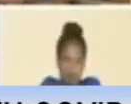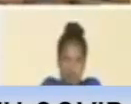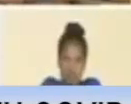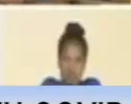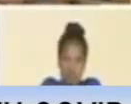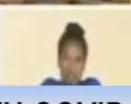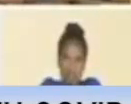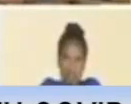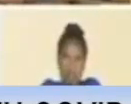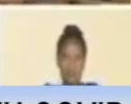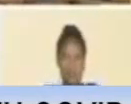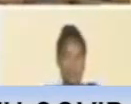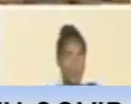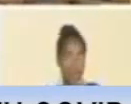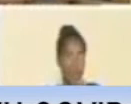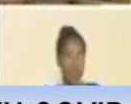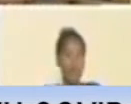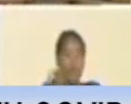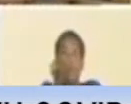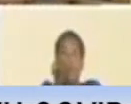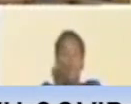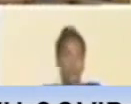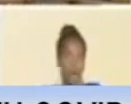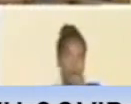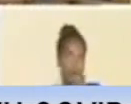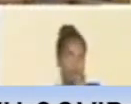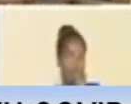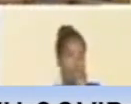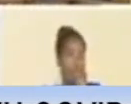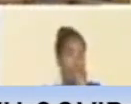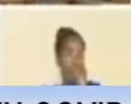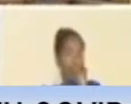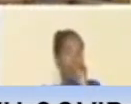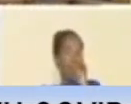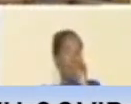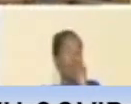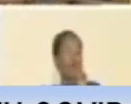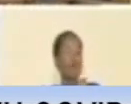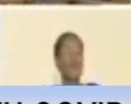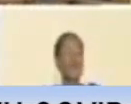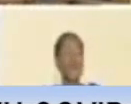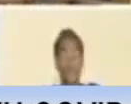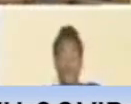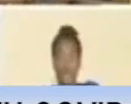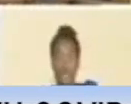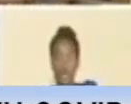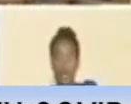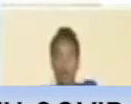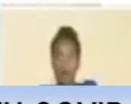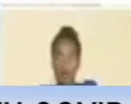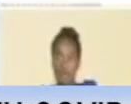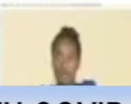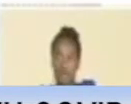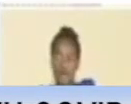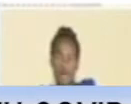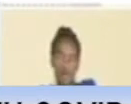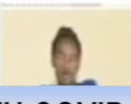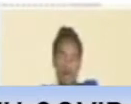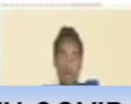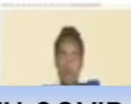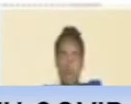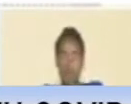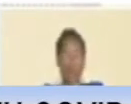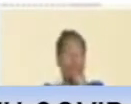are sharing, like I mentioned already, hubby bubbles and all these kind of things. And this is the breeding ground for COVID-19. Now, what we